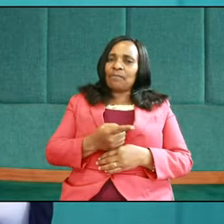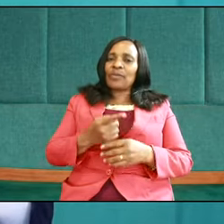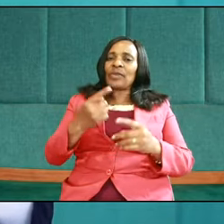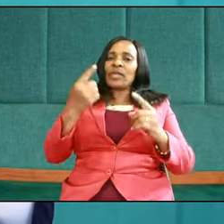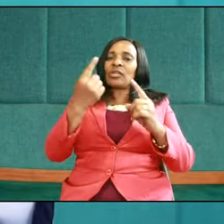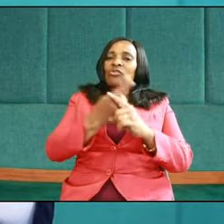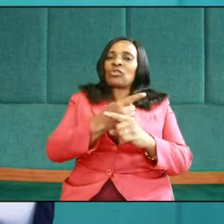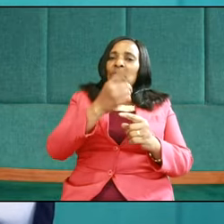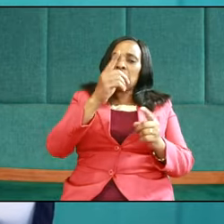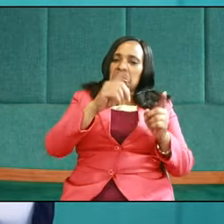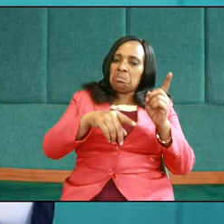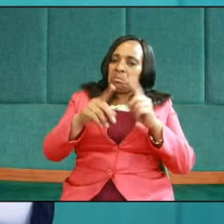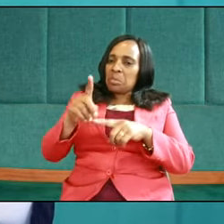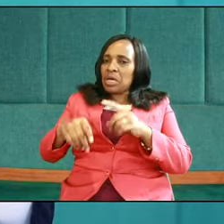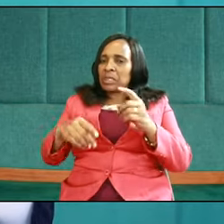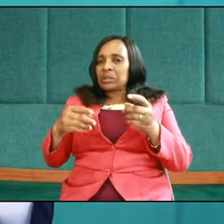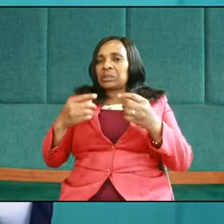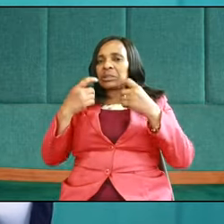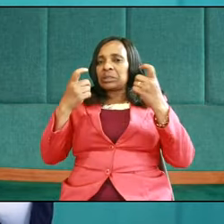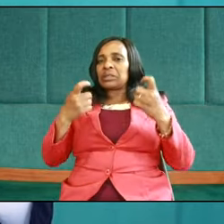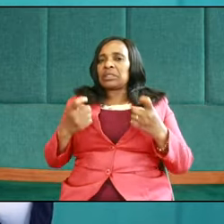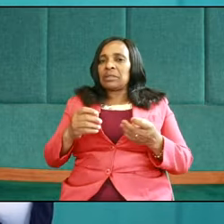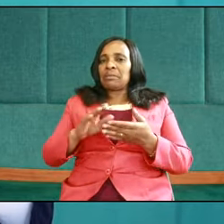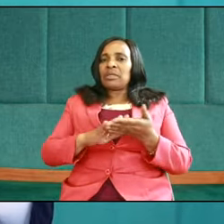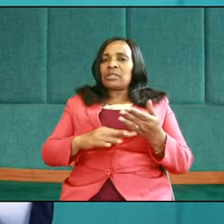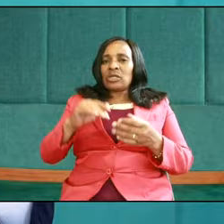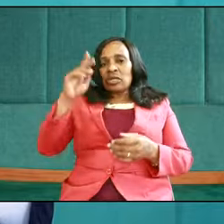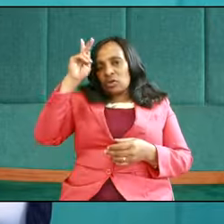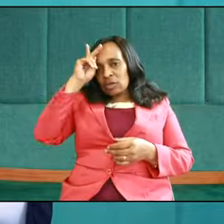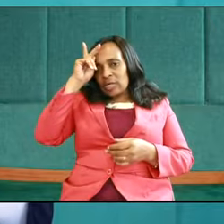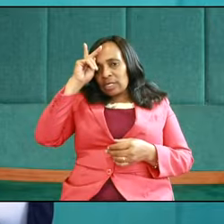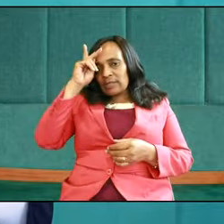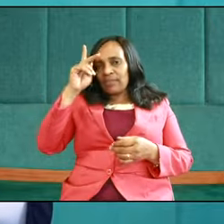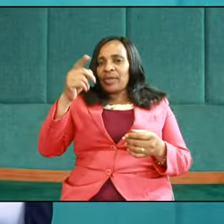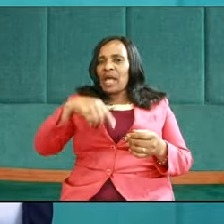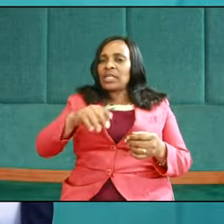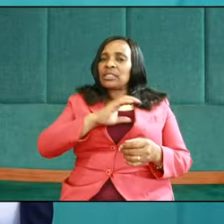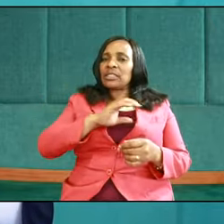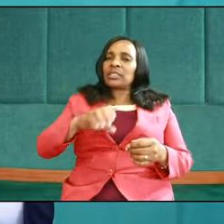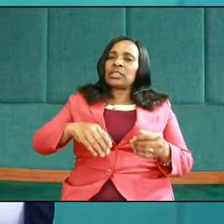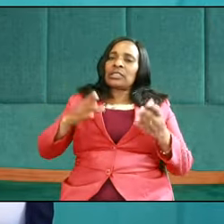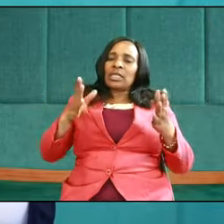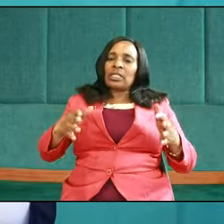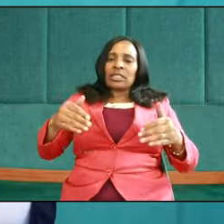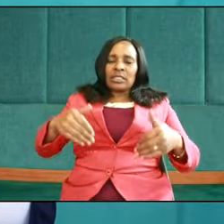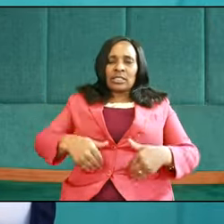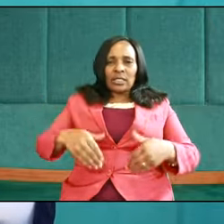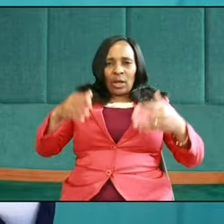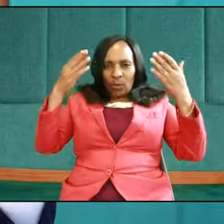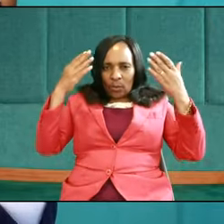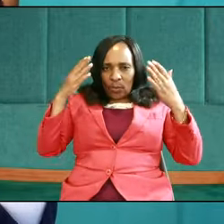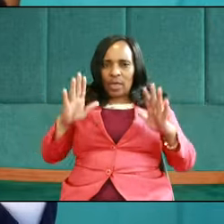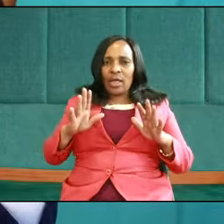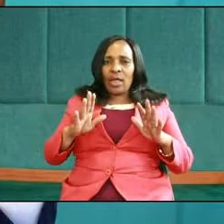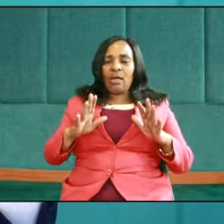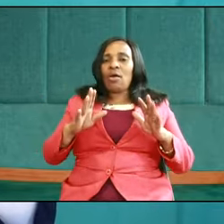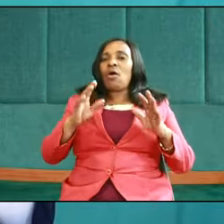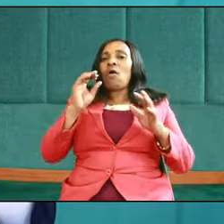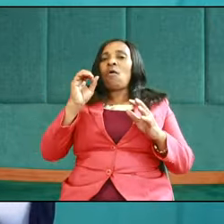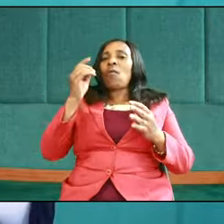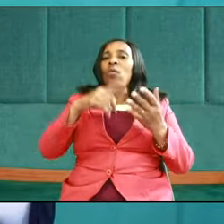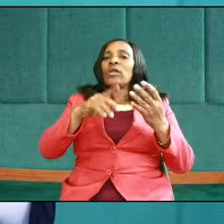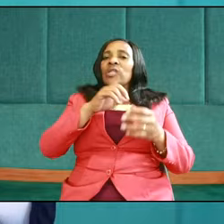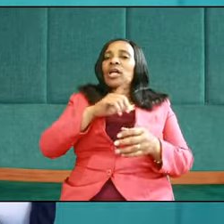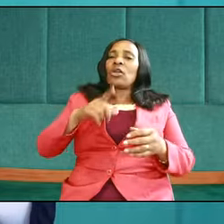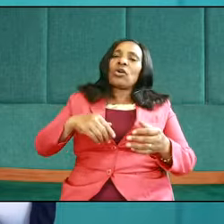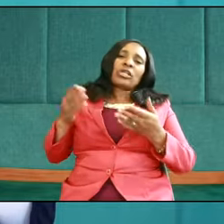different measurements of sin mm-hmm. based on knowledge of it. So we as Christians, we as teens who are aware of the law and what God